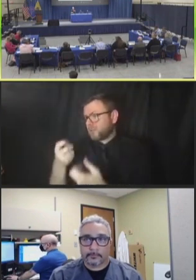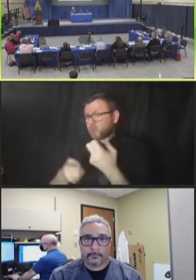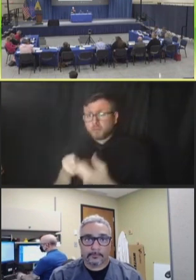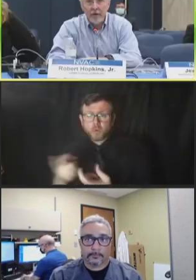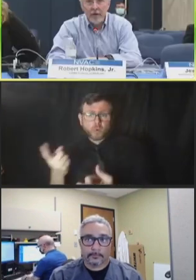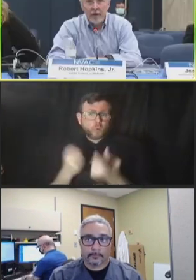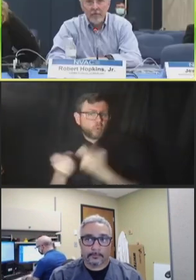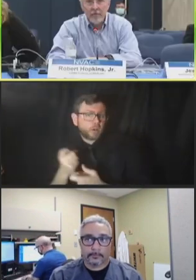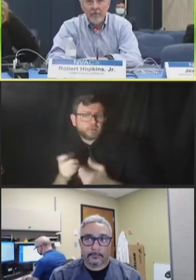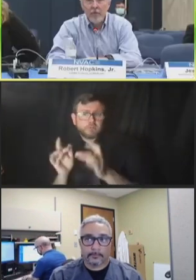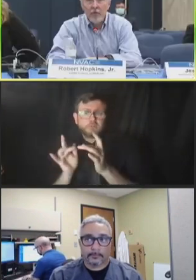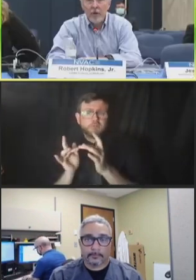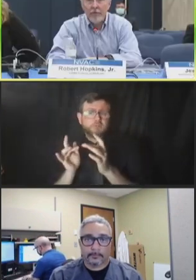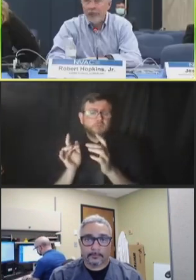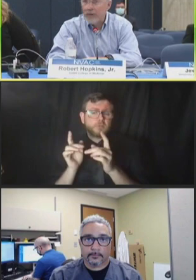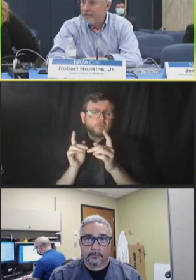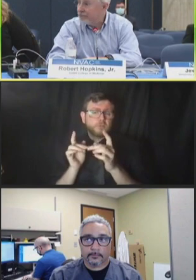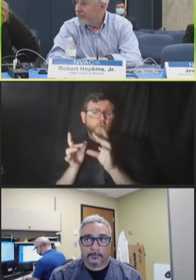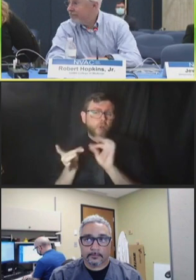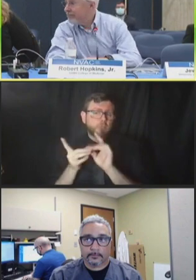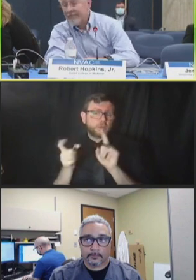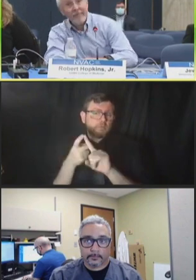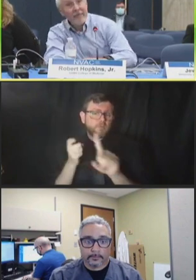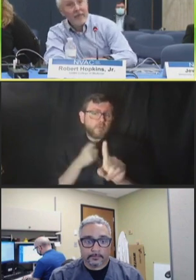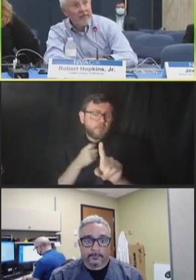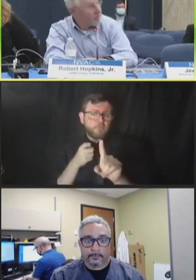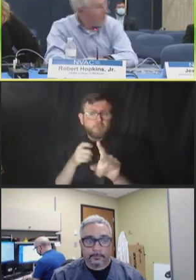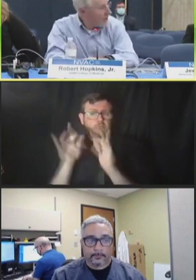that are on the live stream?